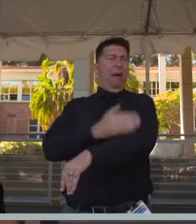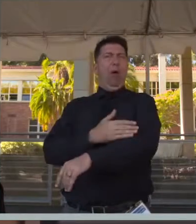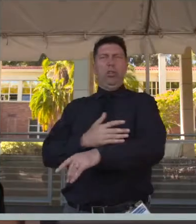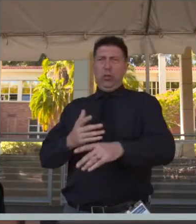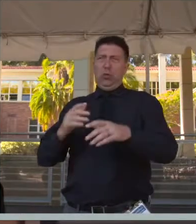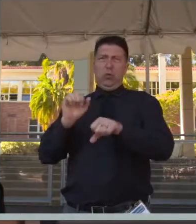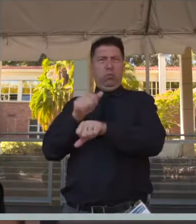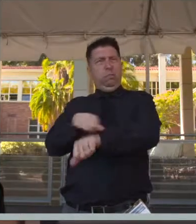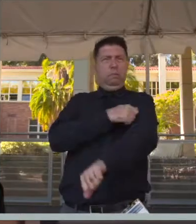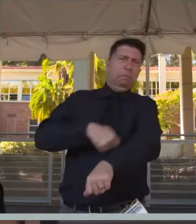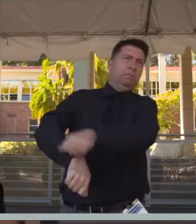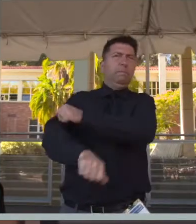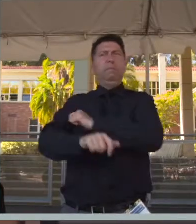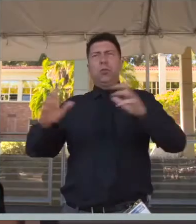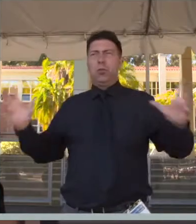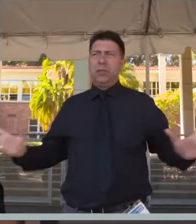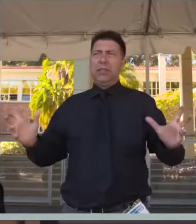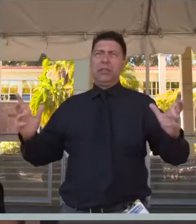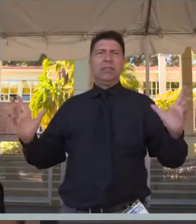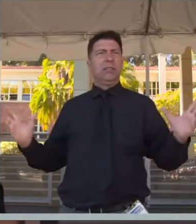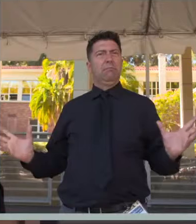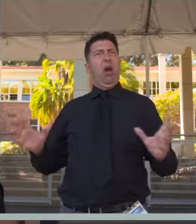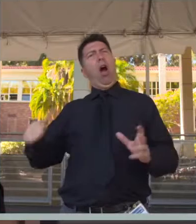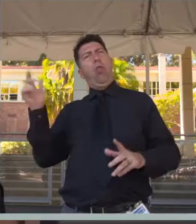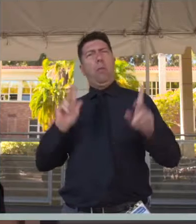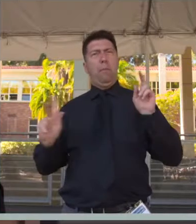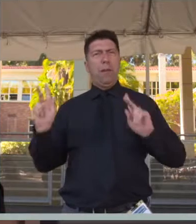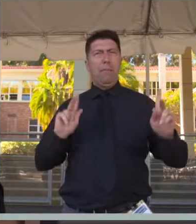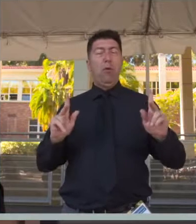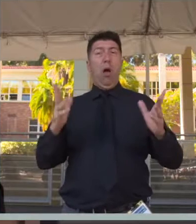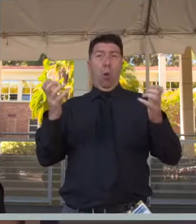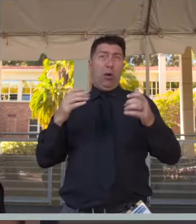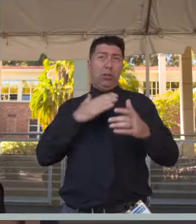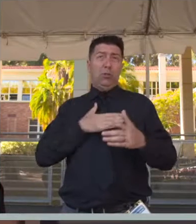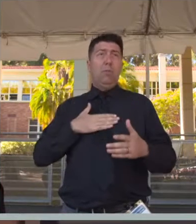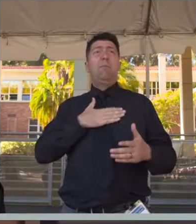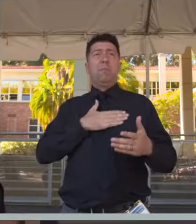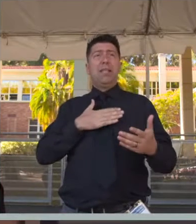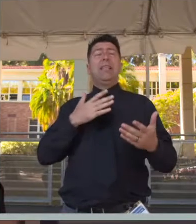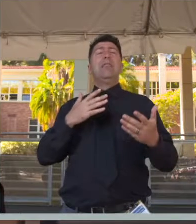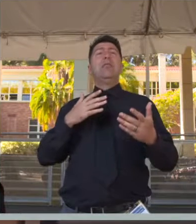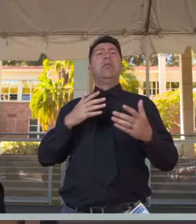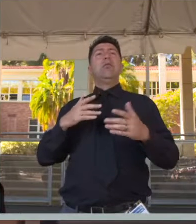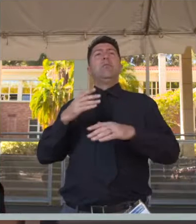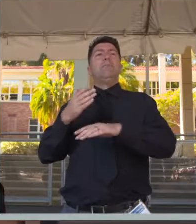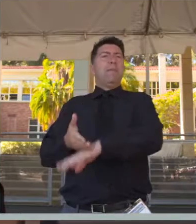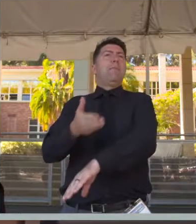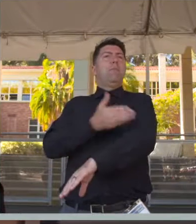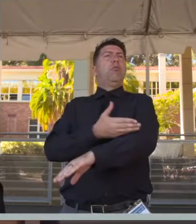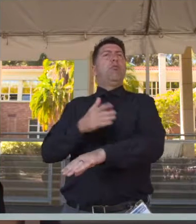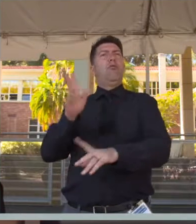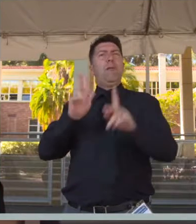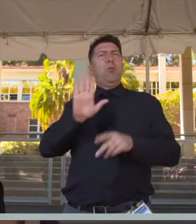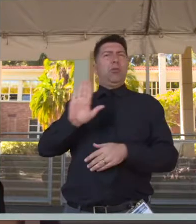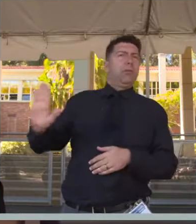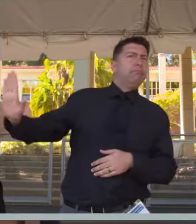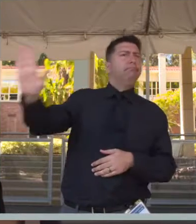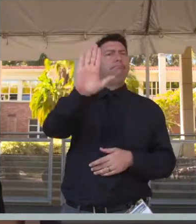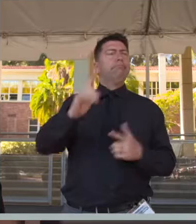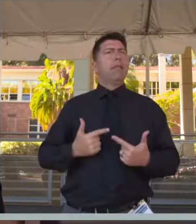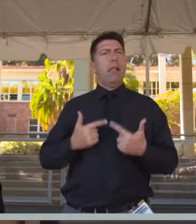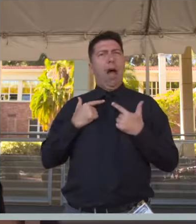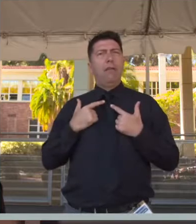strength to raise everyone higher. I ask you to act on the impulse to enrich the lives of those around you. Be